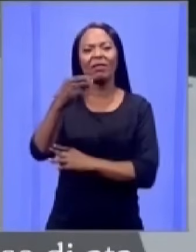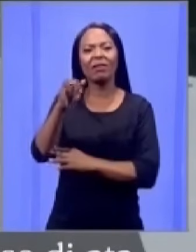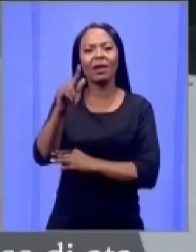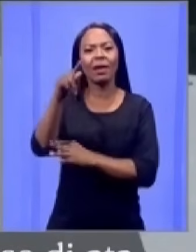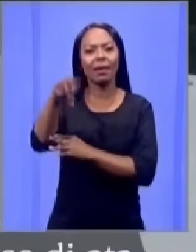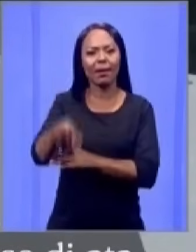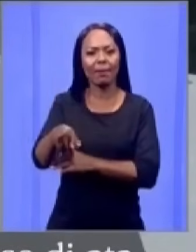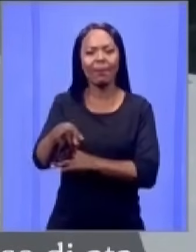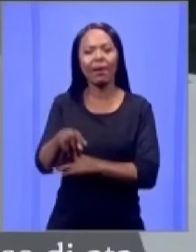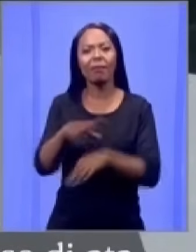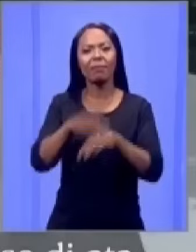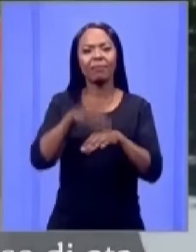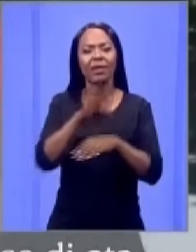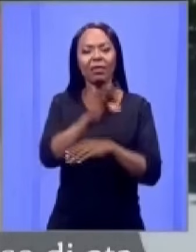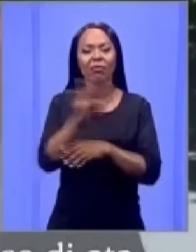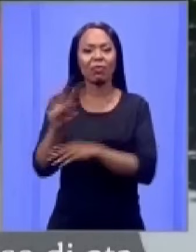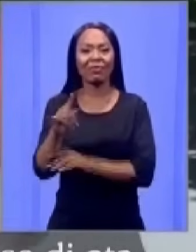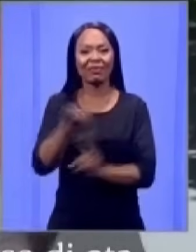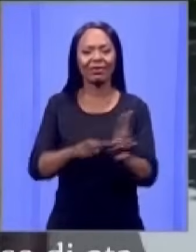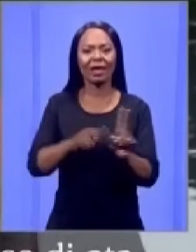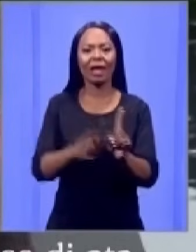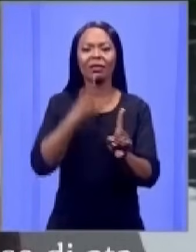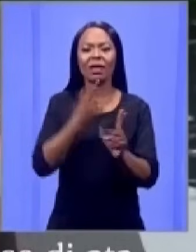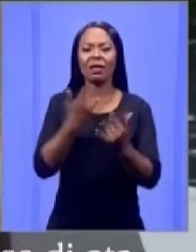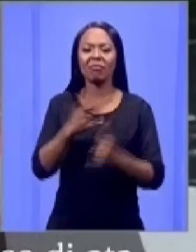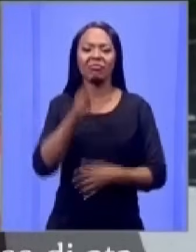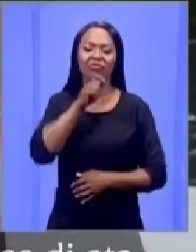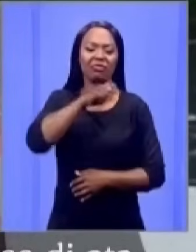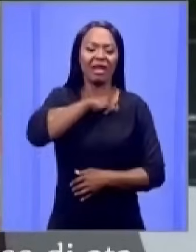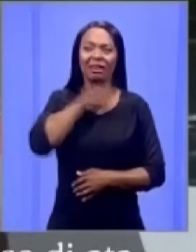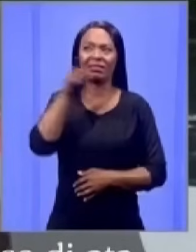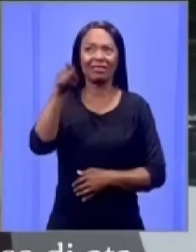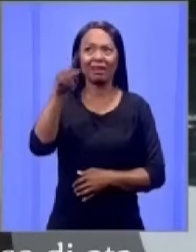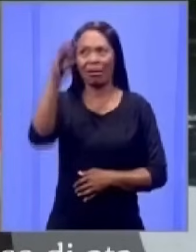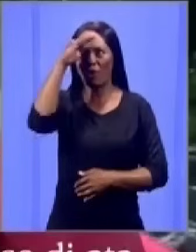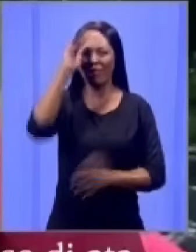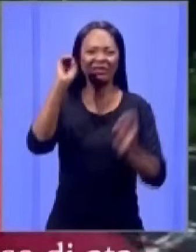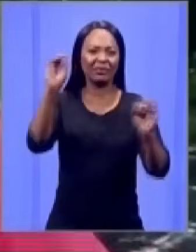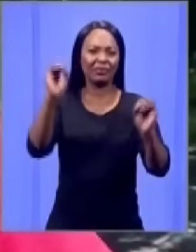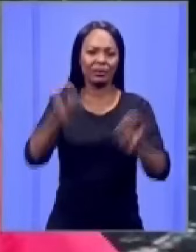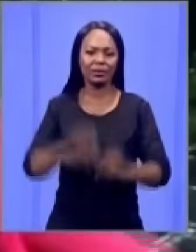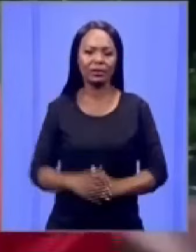di 34 o re ha a sana tshepo ho bahlanka ba sepolesa.